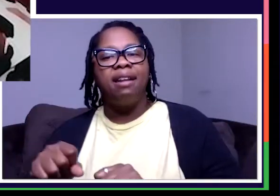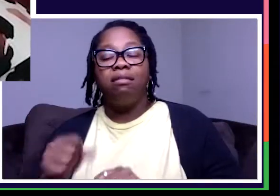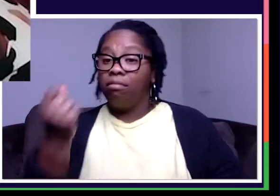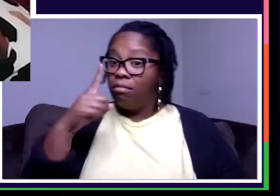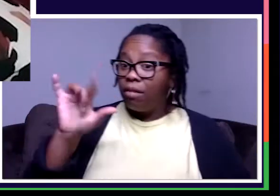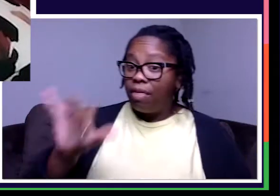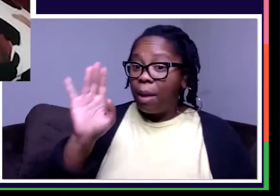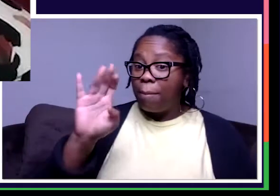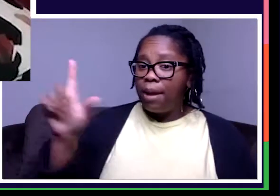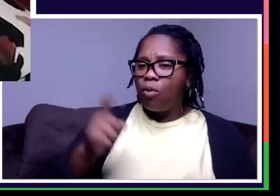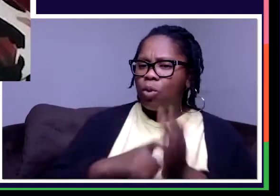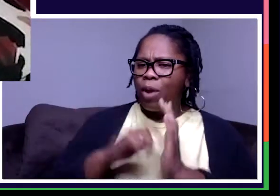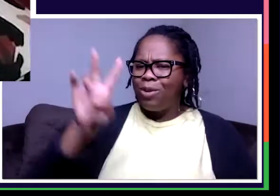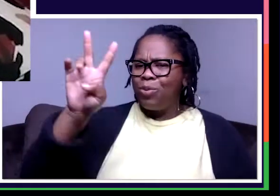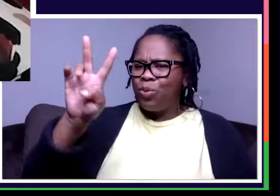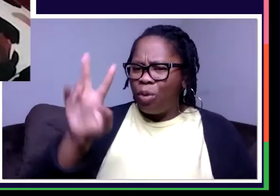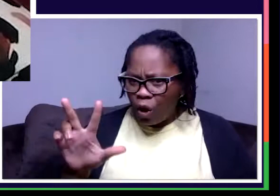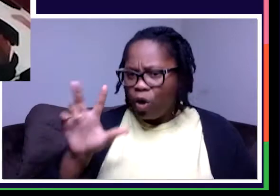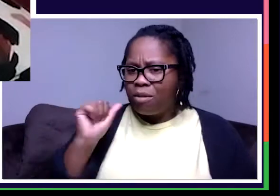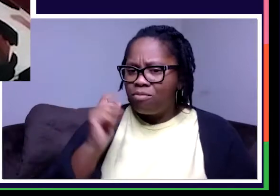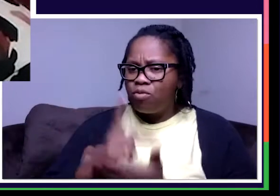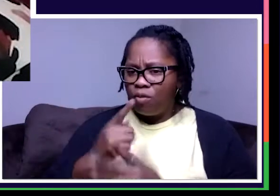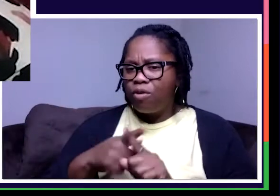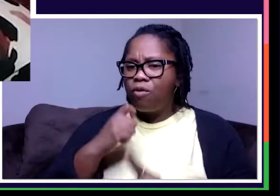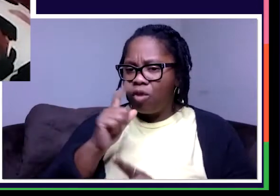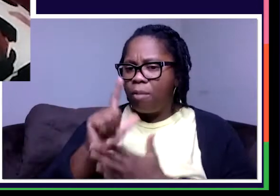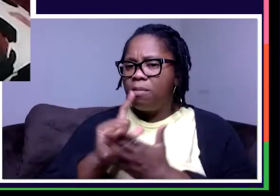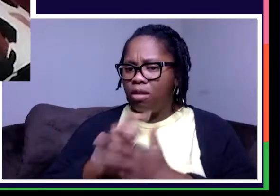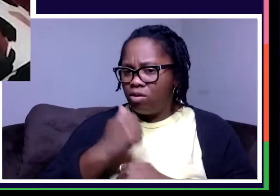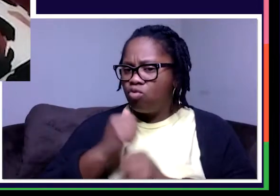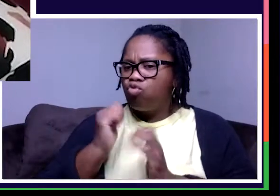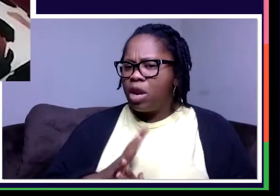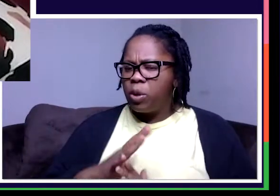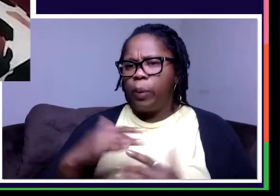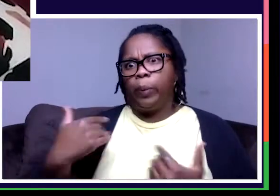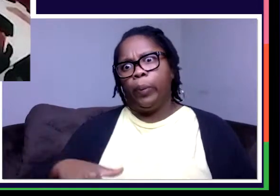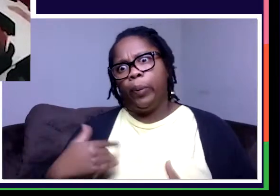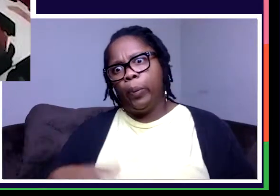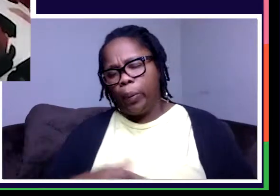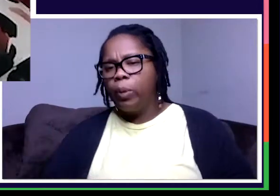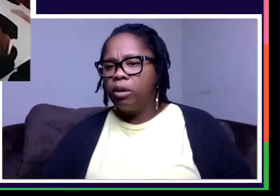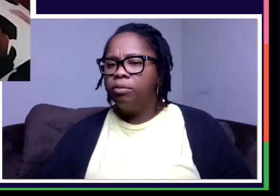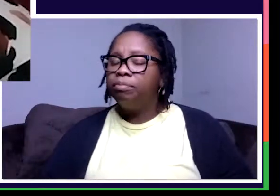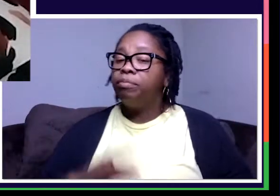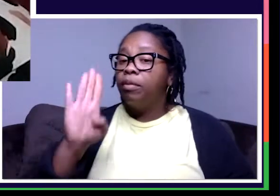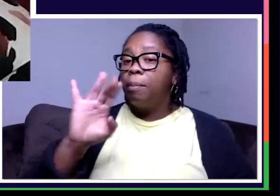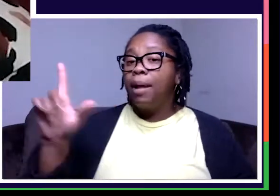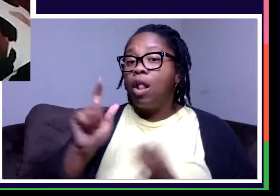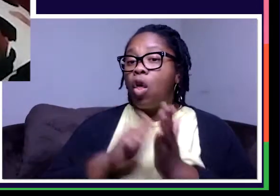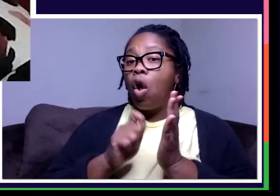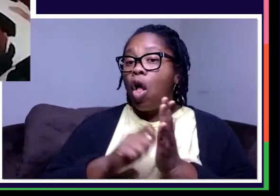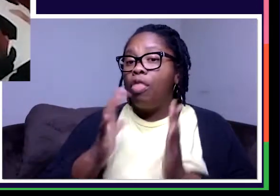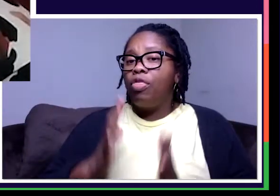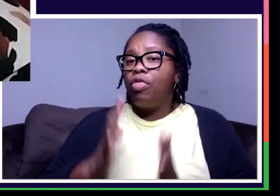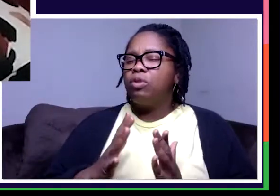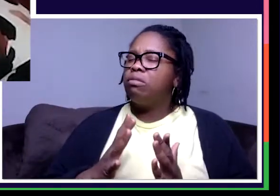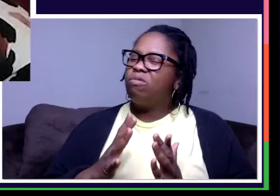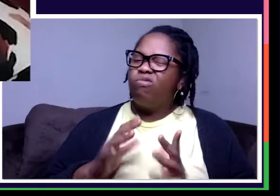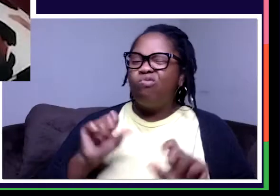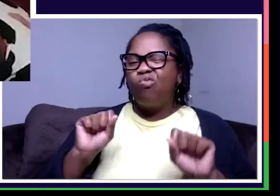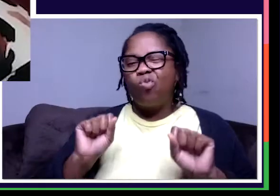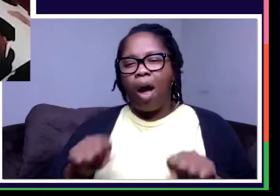requires 2/3 approval of the legislature, which is a high hurdle. The bill's authors are